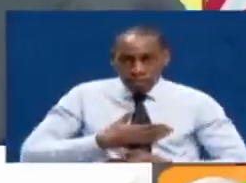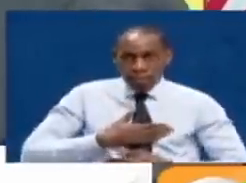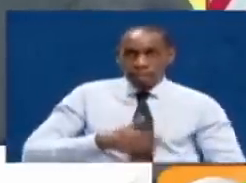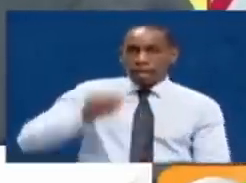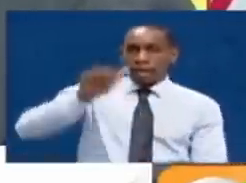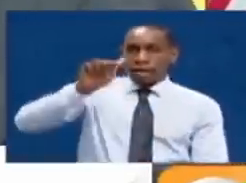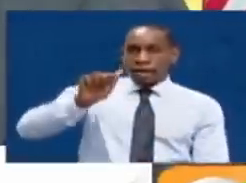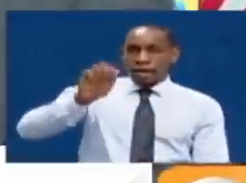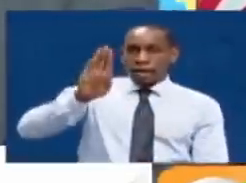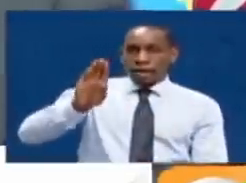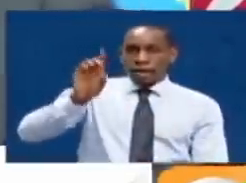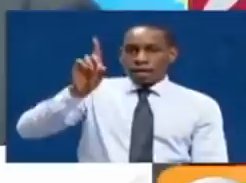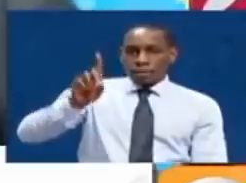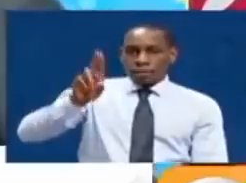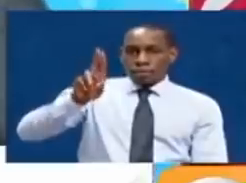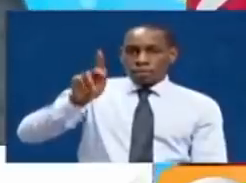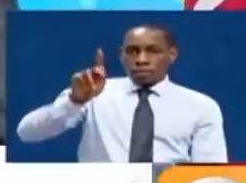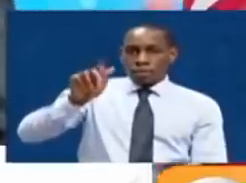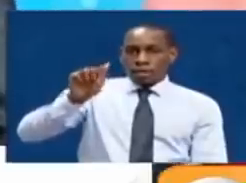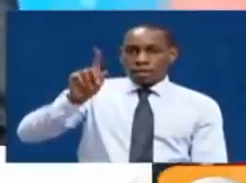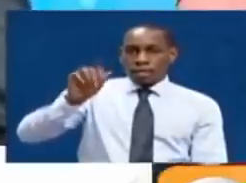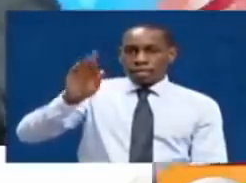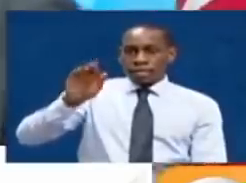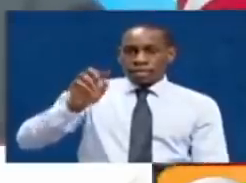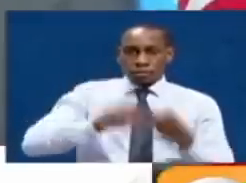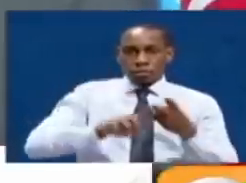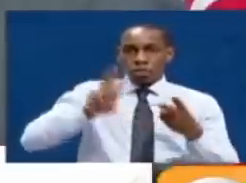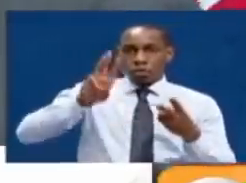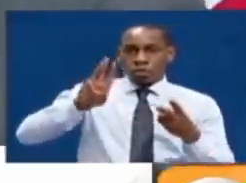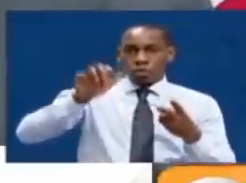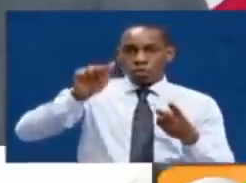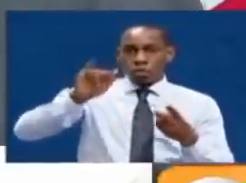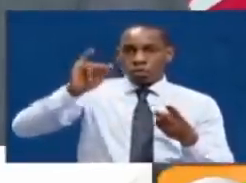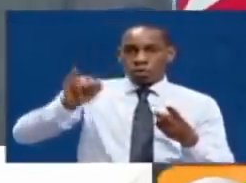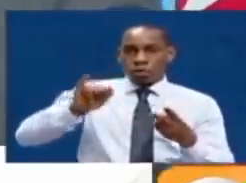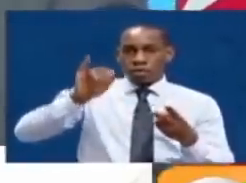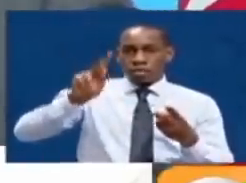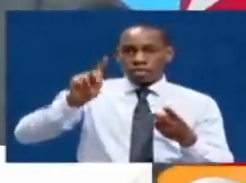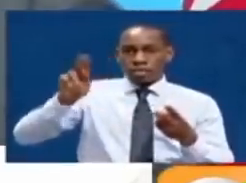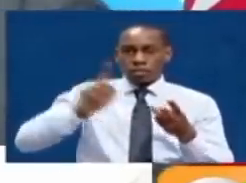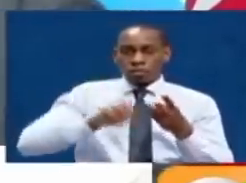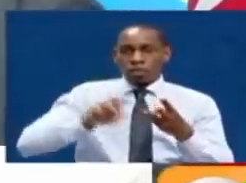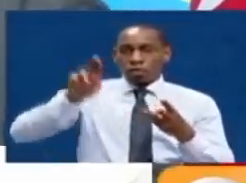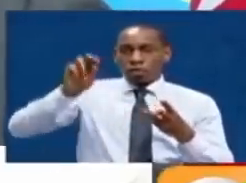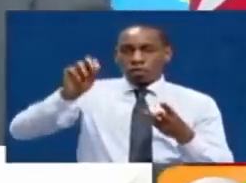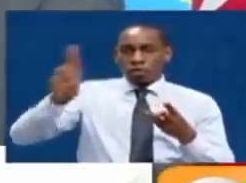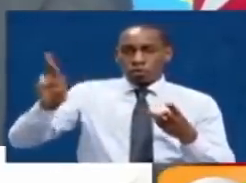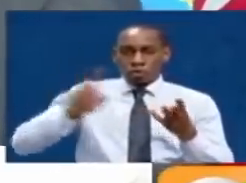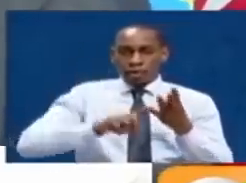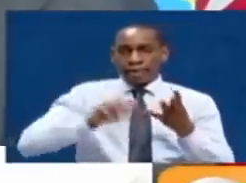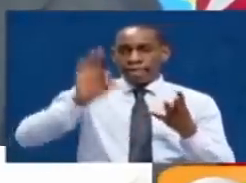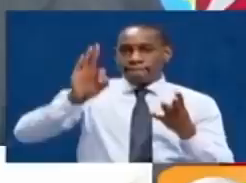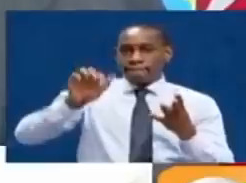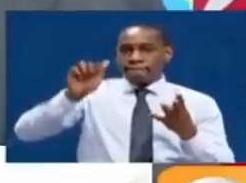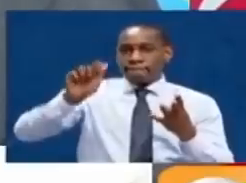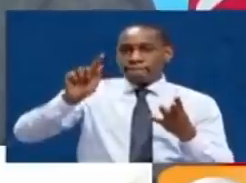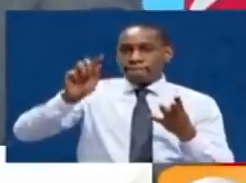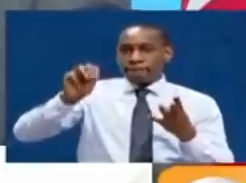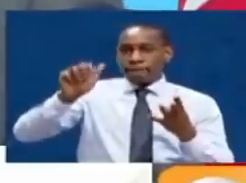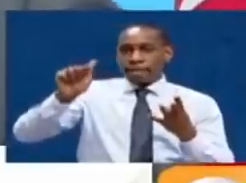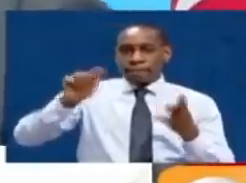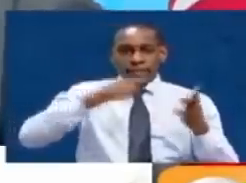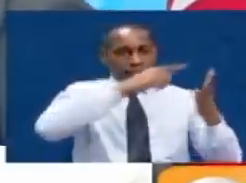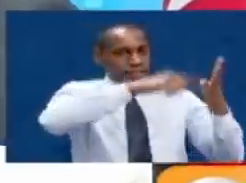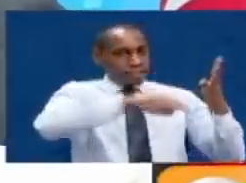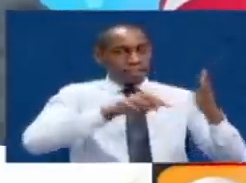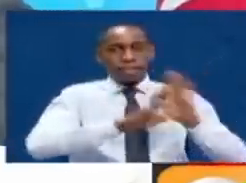Abdikadir, Honorable Wanjiku, Honorable Noor, and I think Honorable Fatma is also here. These are